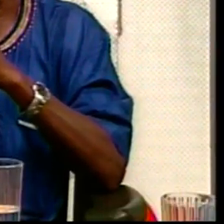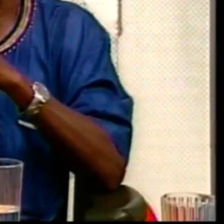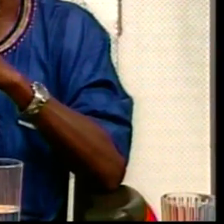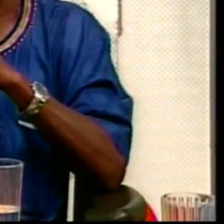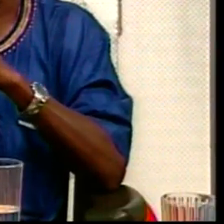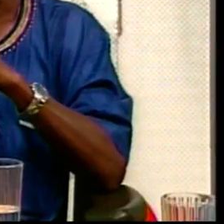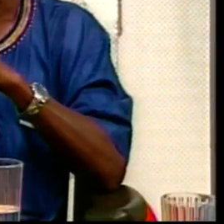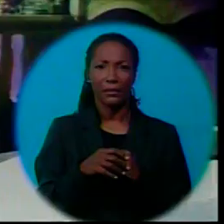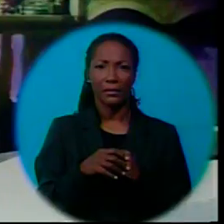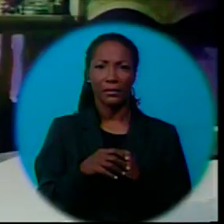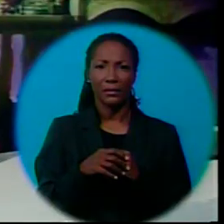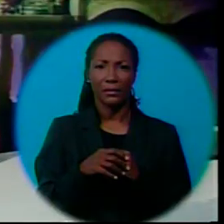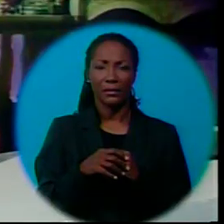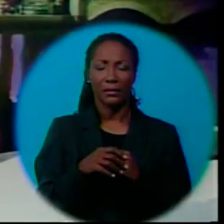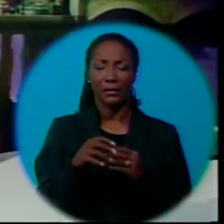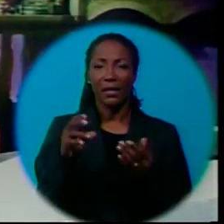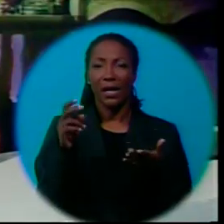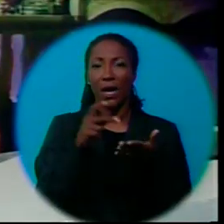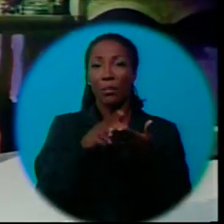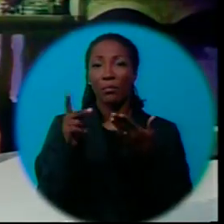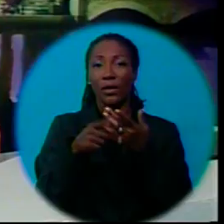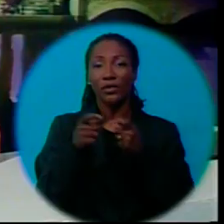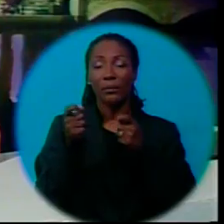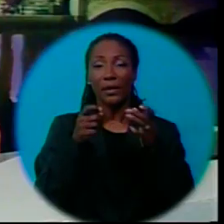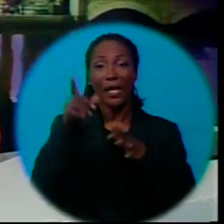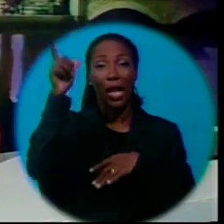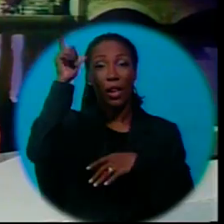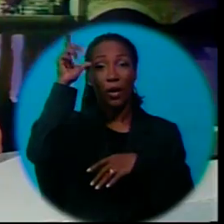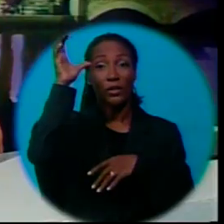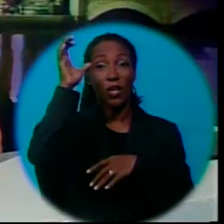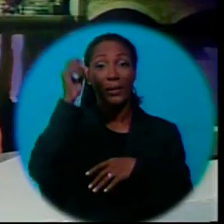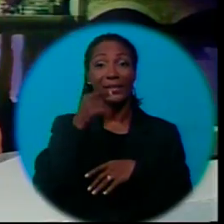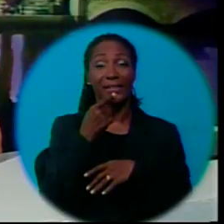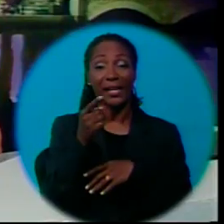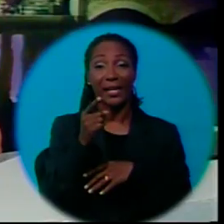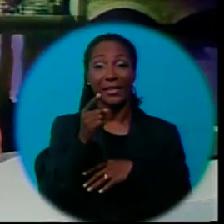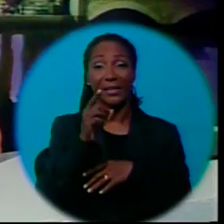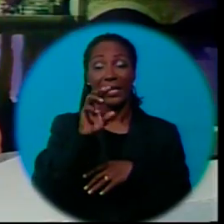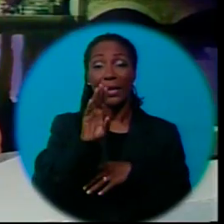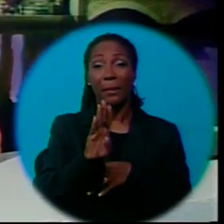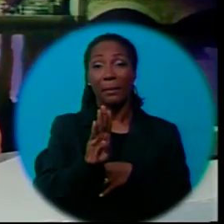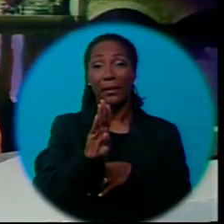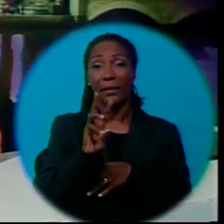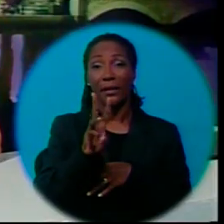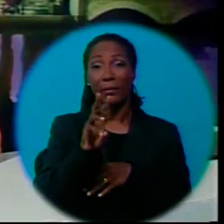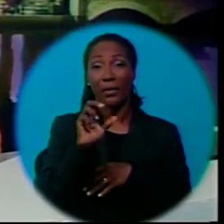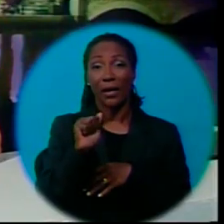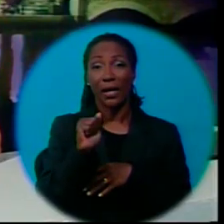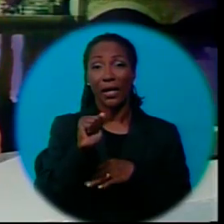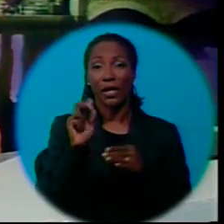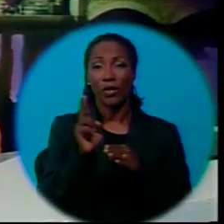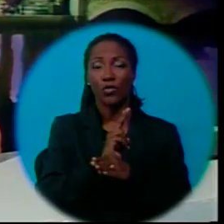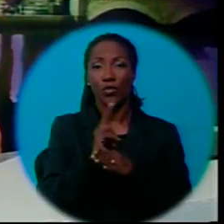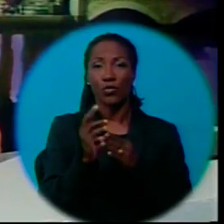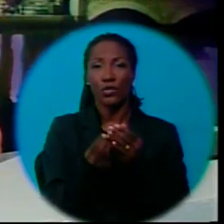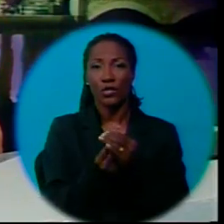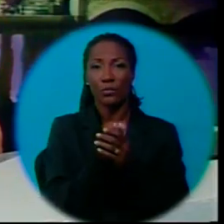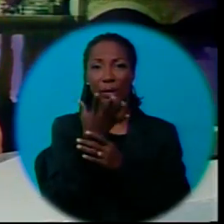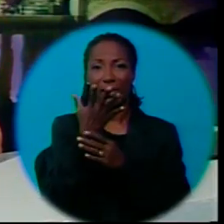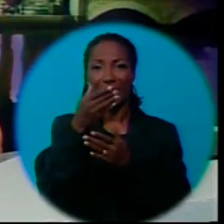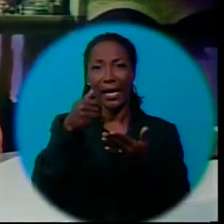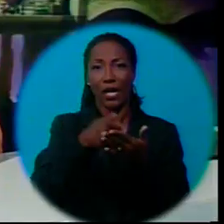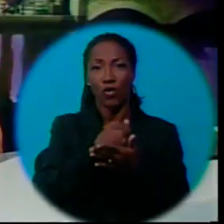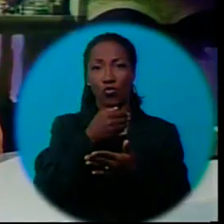recover And Project Manager Lawrence Cumberbatch says the authority only uses springs at Newcastle and Codrington